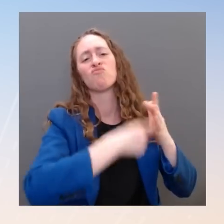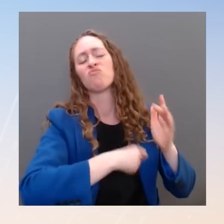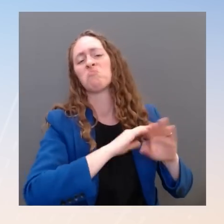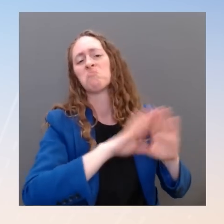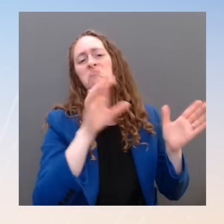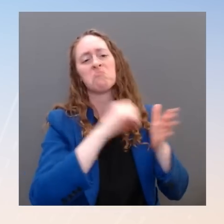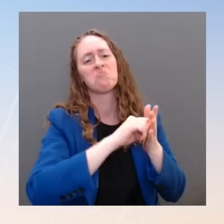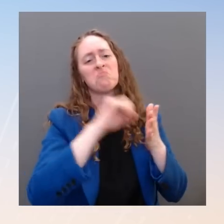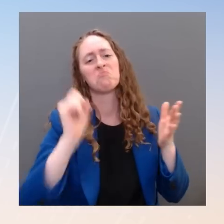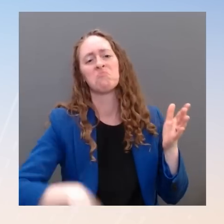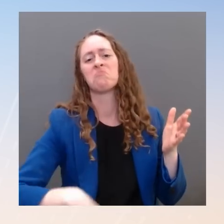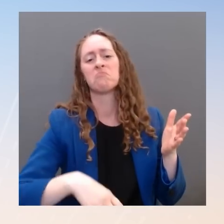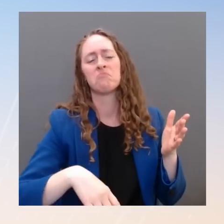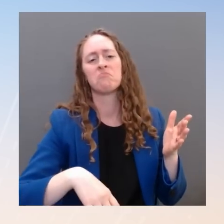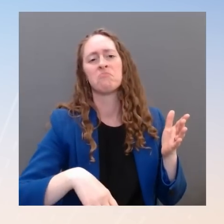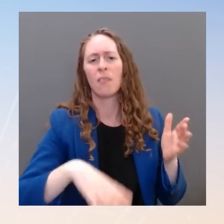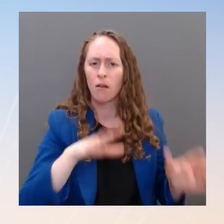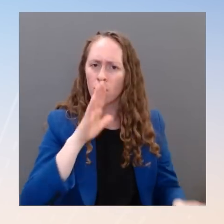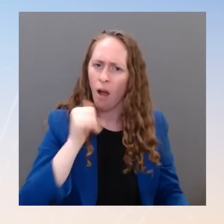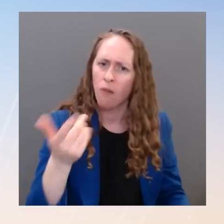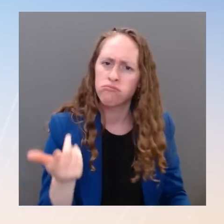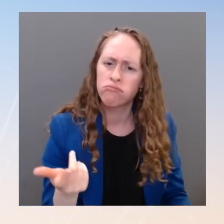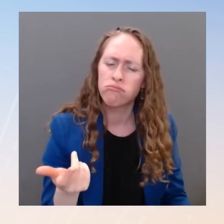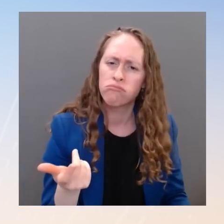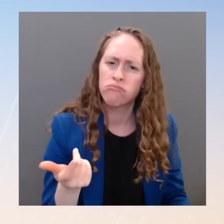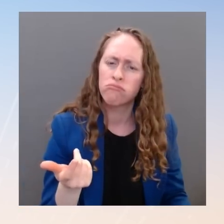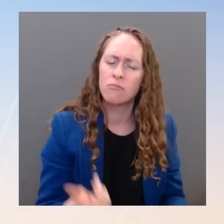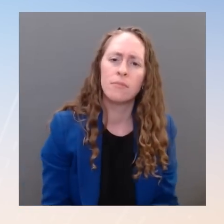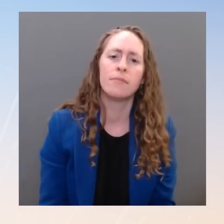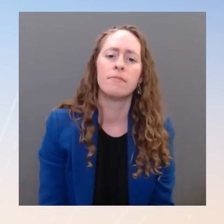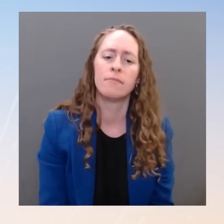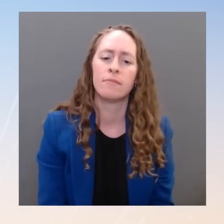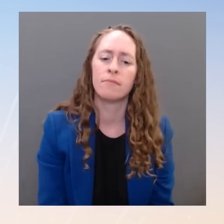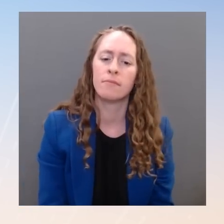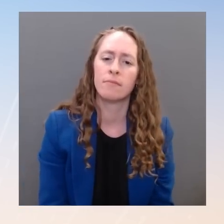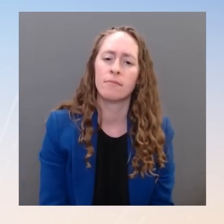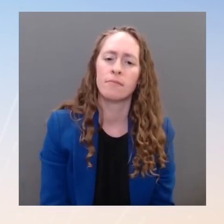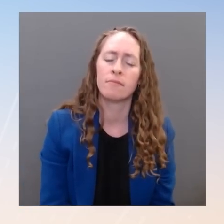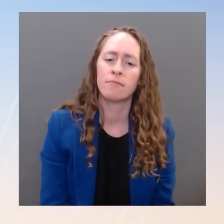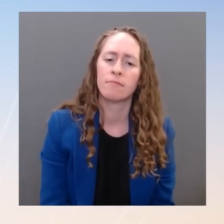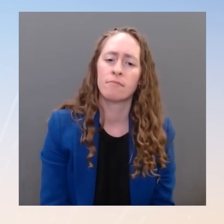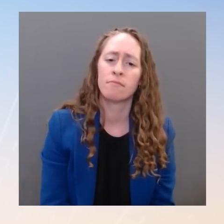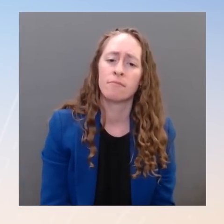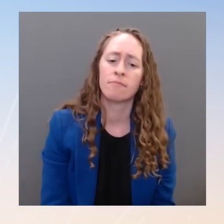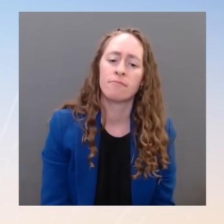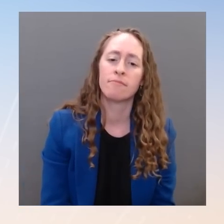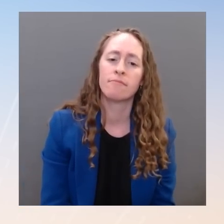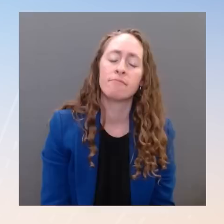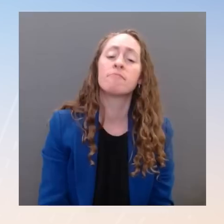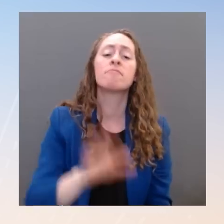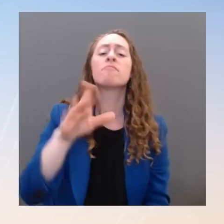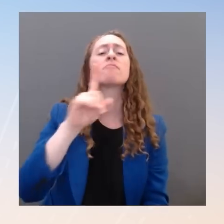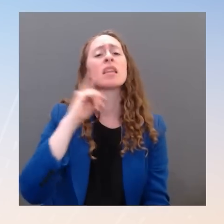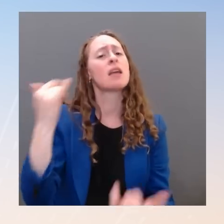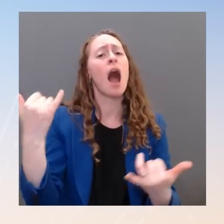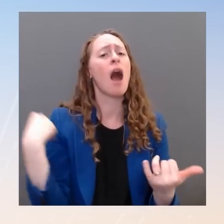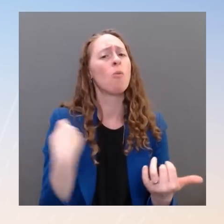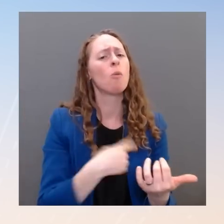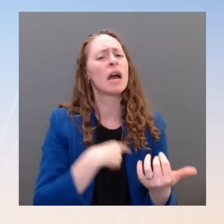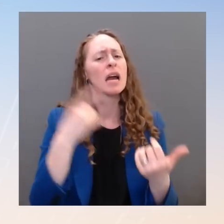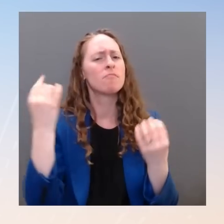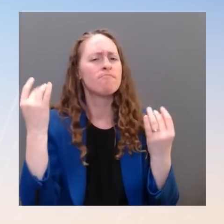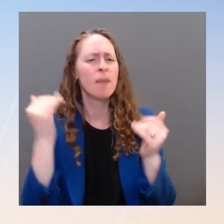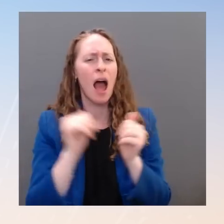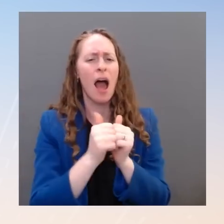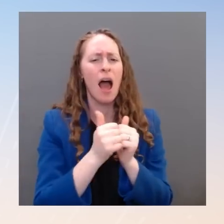ongoing consideration and process of reviewing a range of steps we can take to provide relief to the Ukrainians, a review of